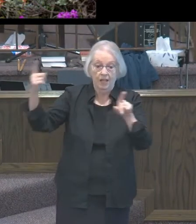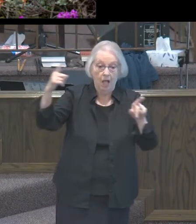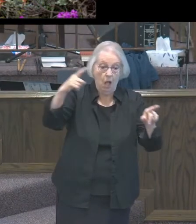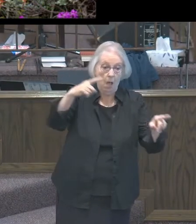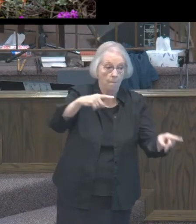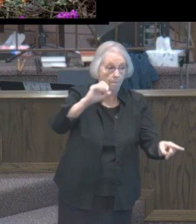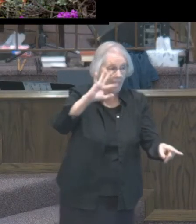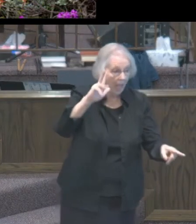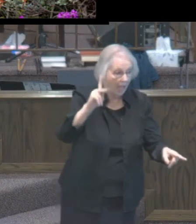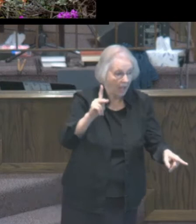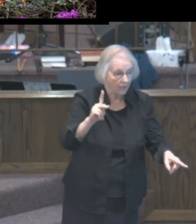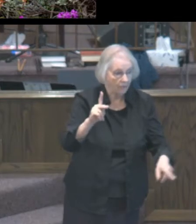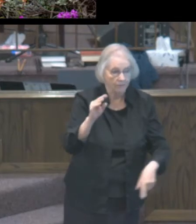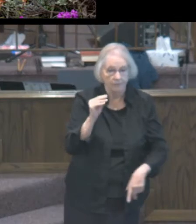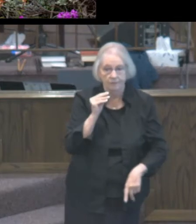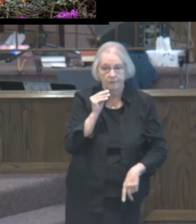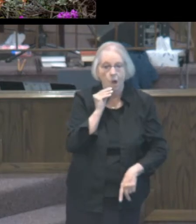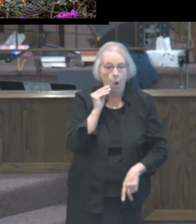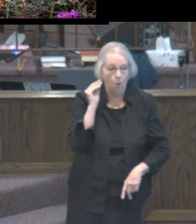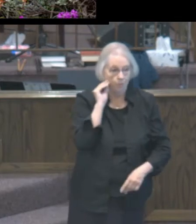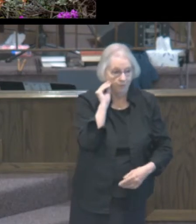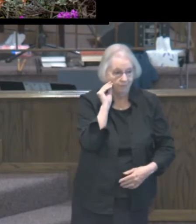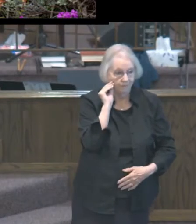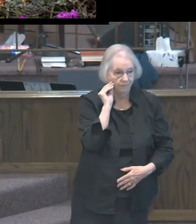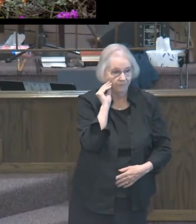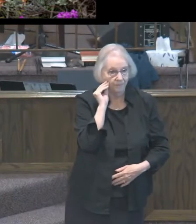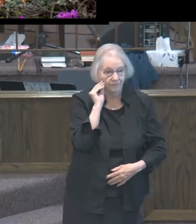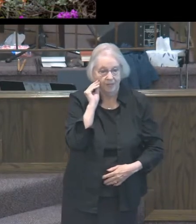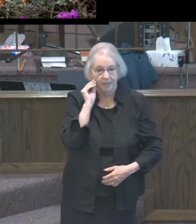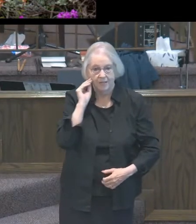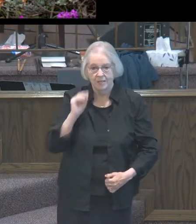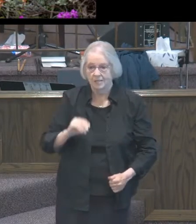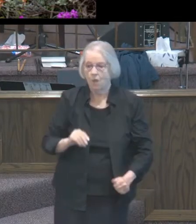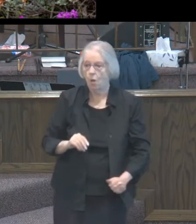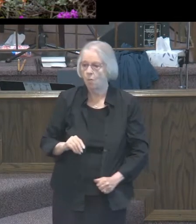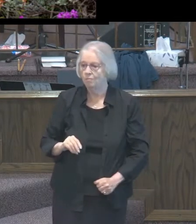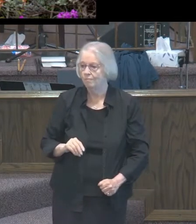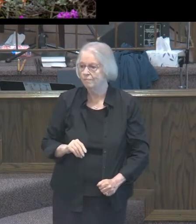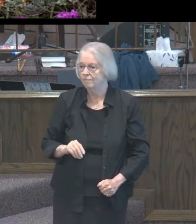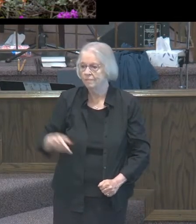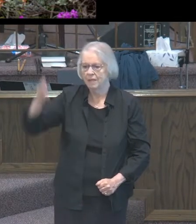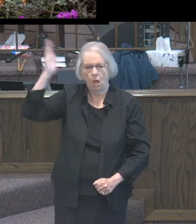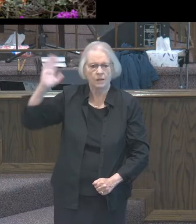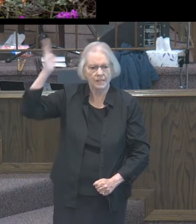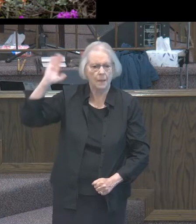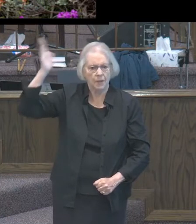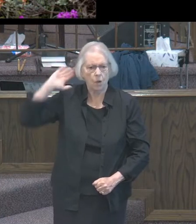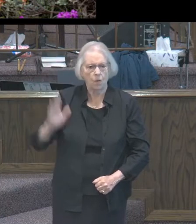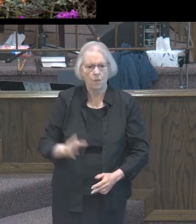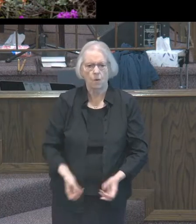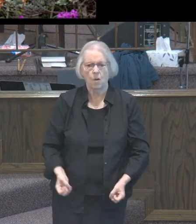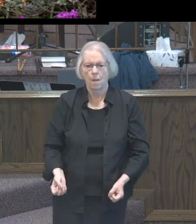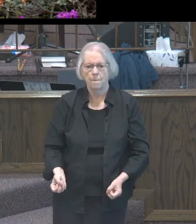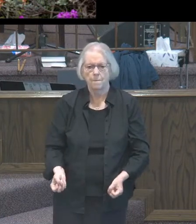During the 17 or so days of the Olympics, there were many new